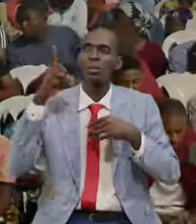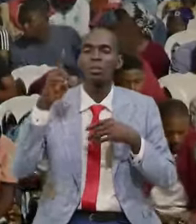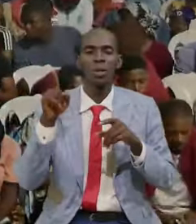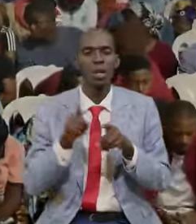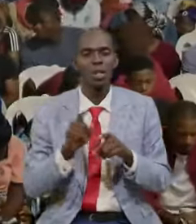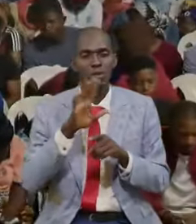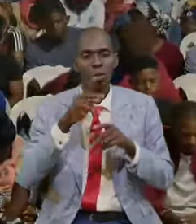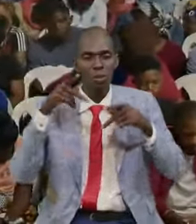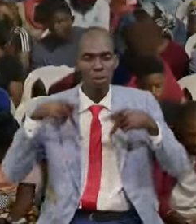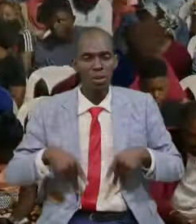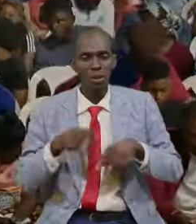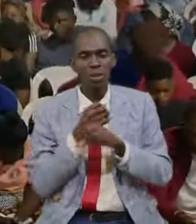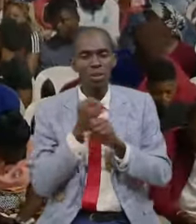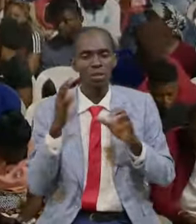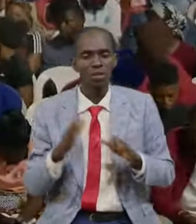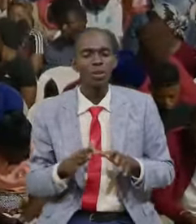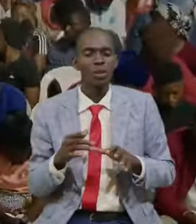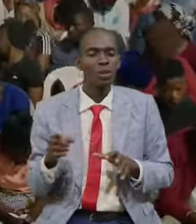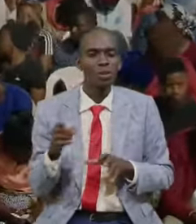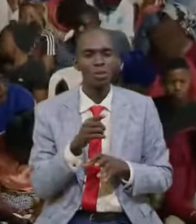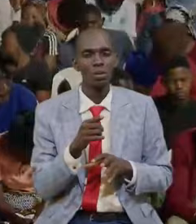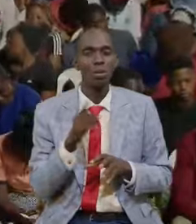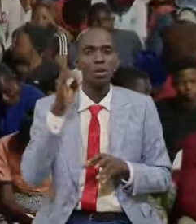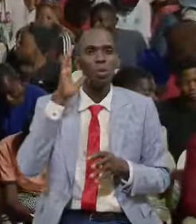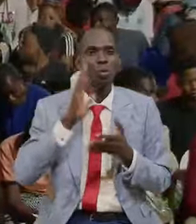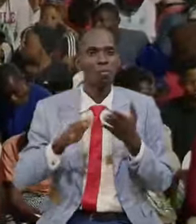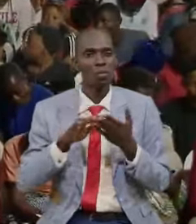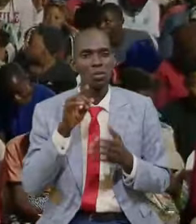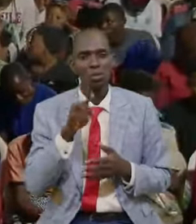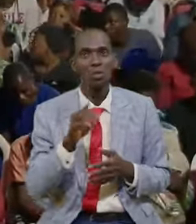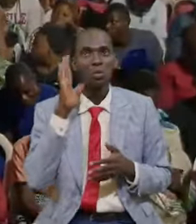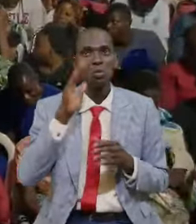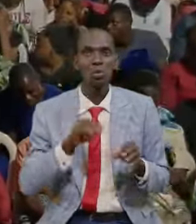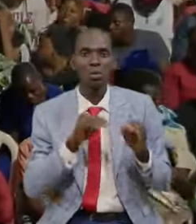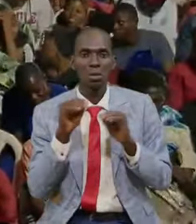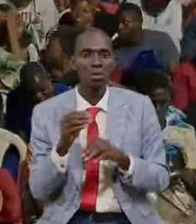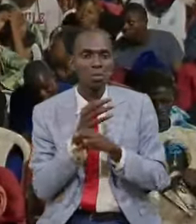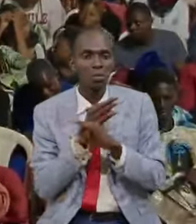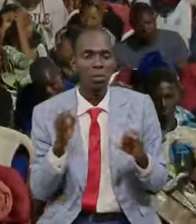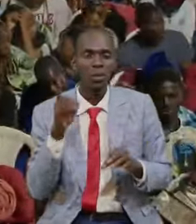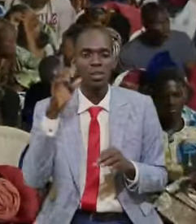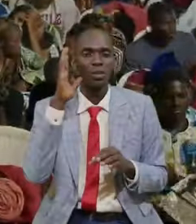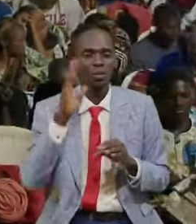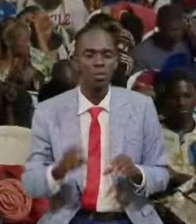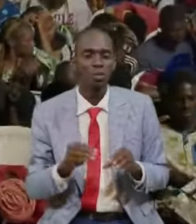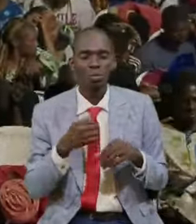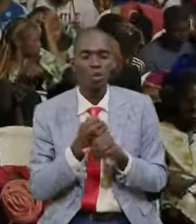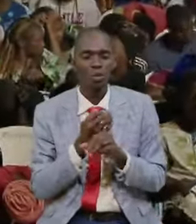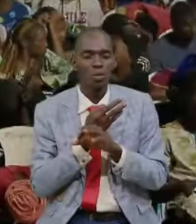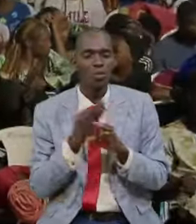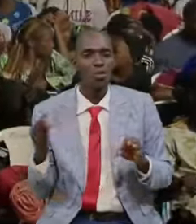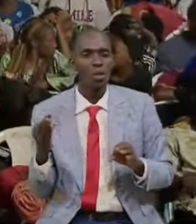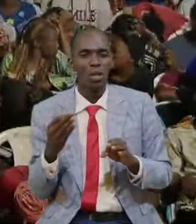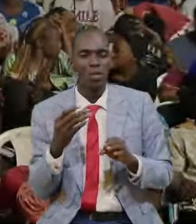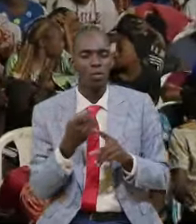Savior, he will come in. He will forgive you. He will set you free. He will loose you from that dead